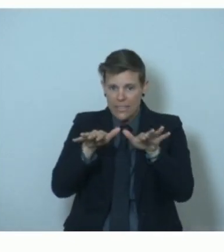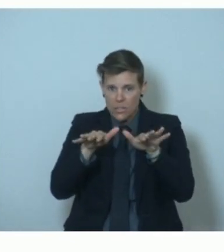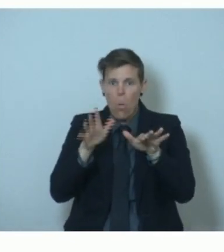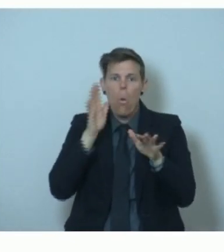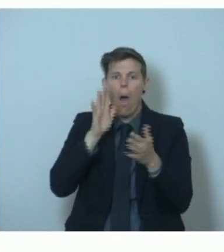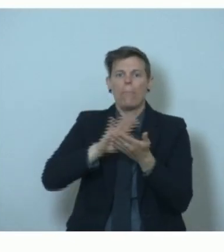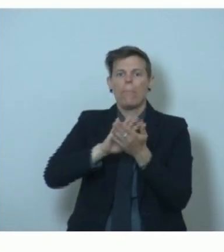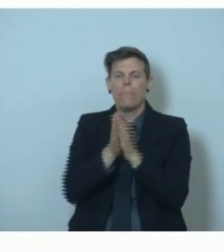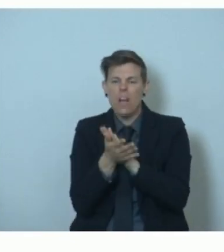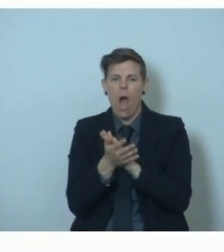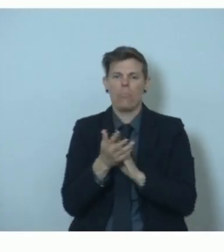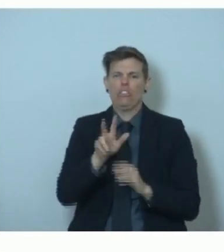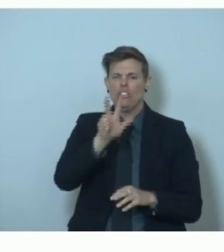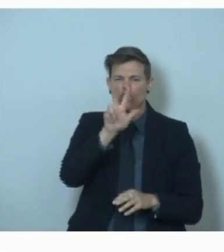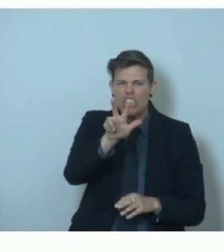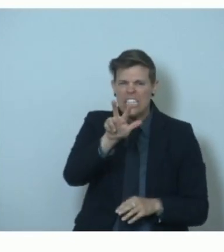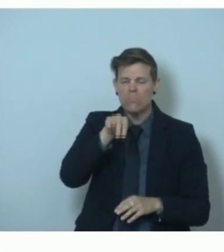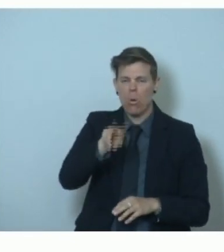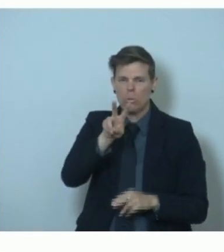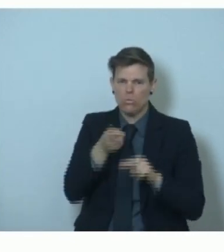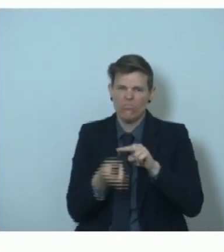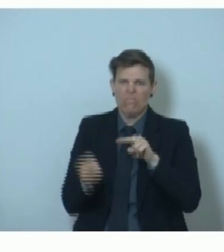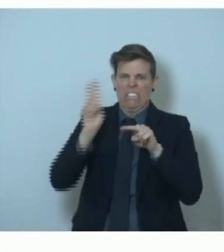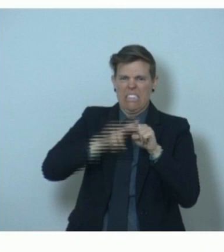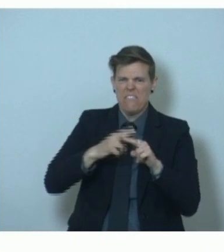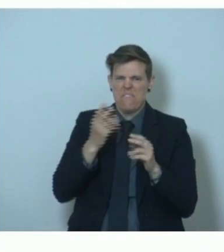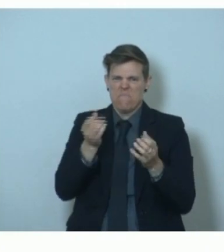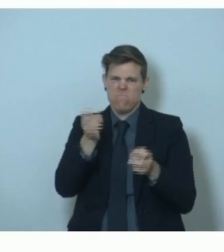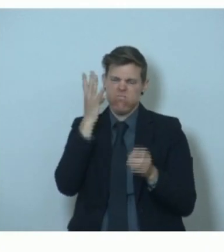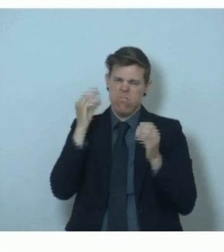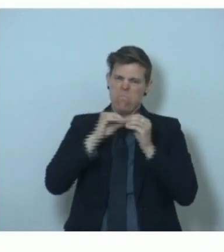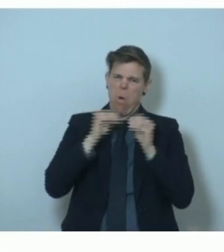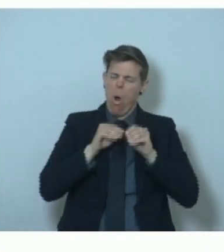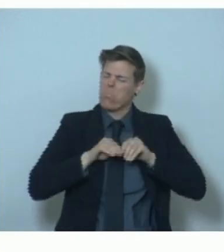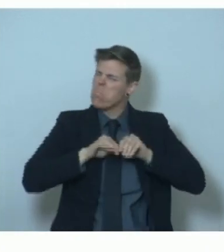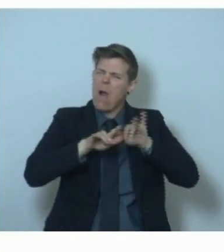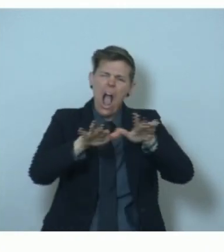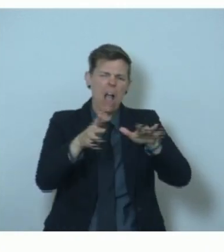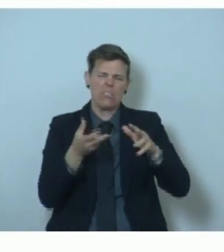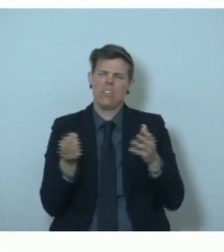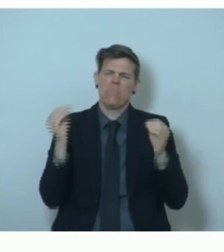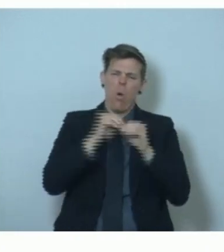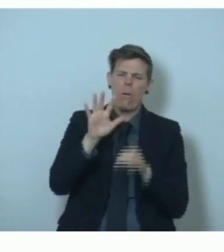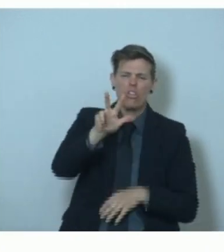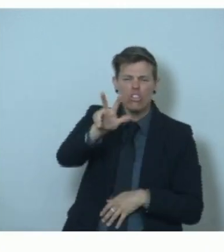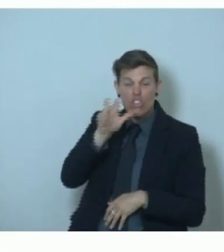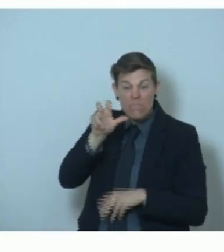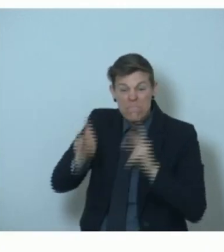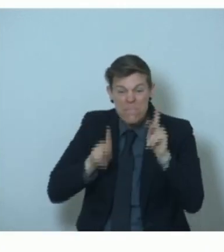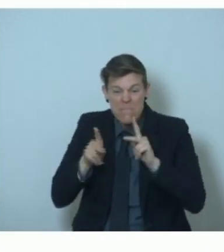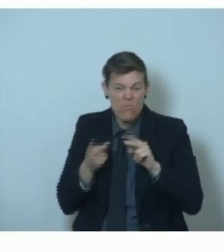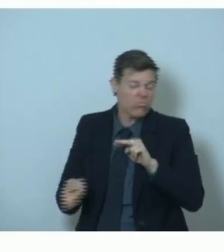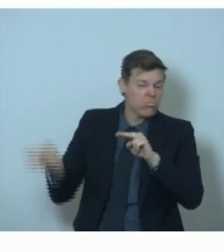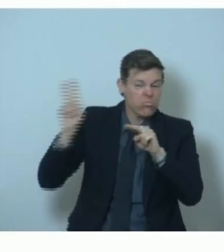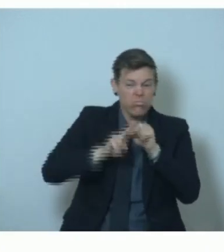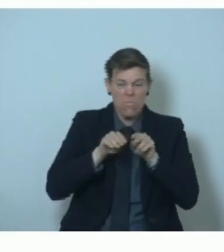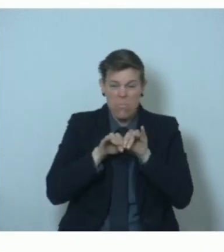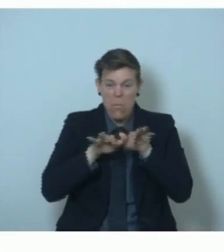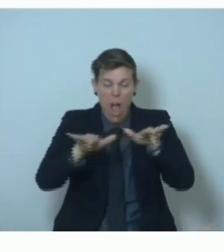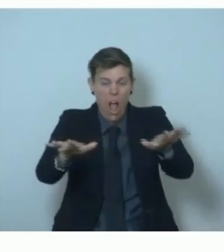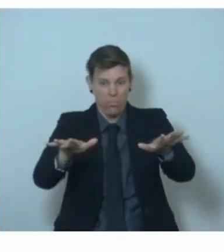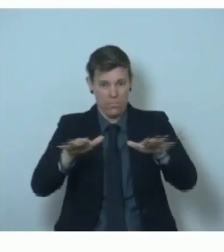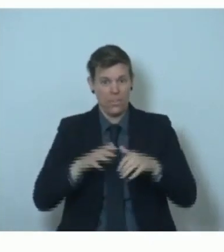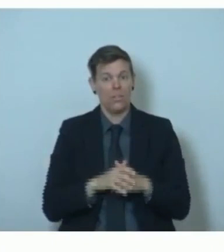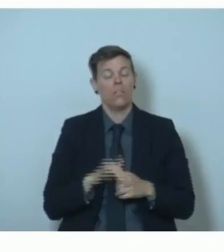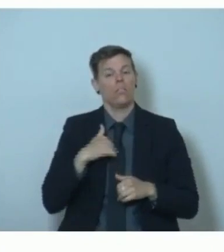9,000, and it would go up exponentially, but we're getting good control of the virus. Also, on the next slide, some of